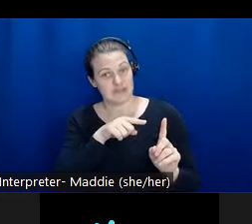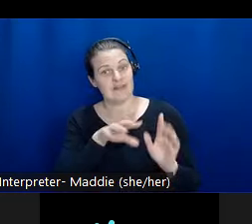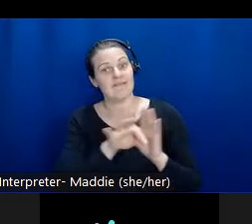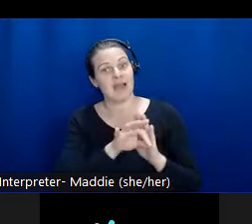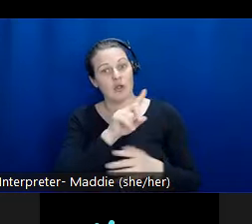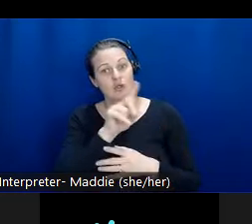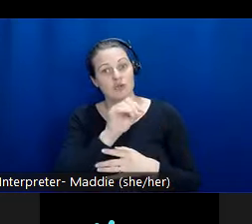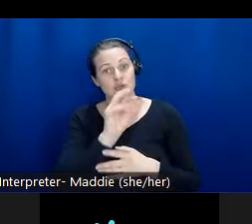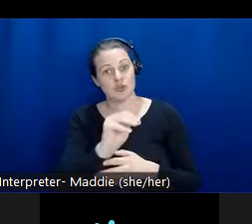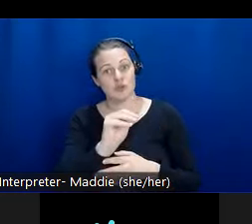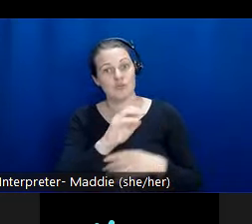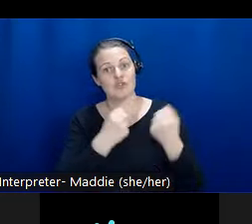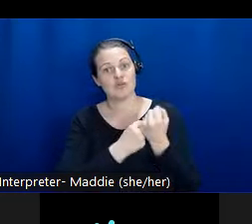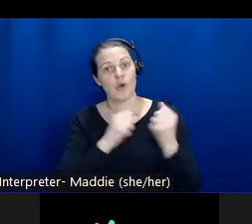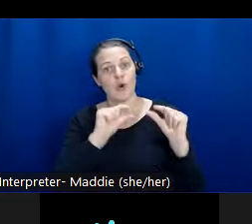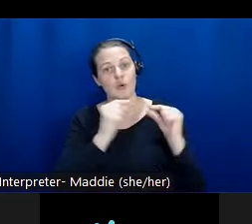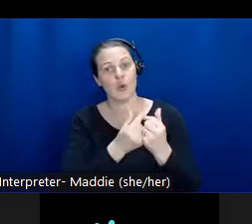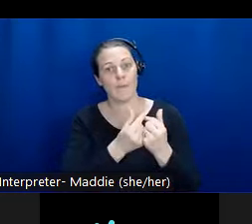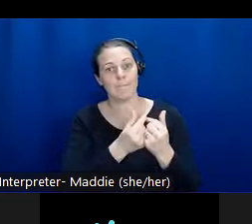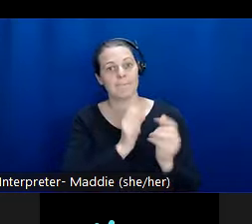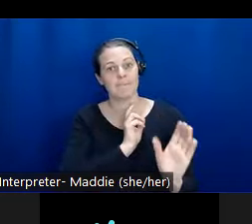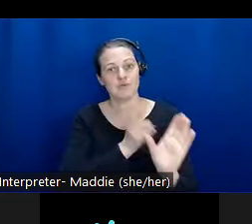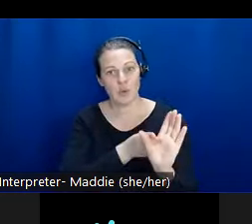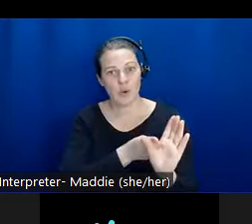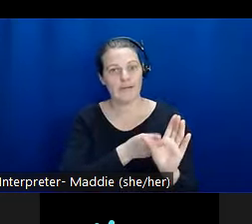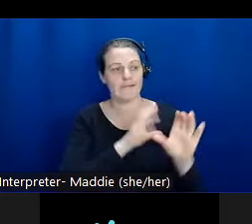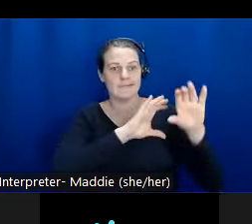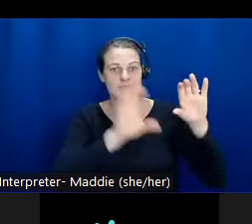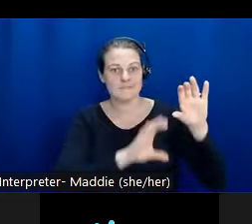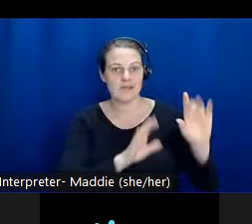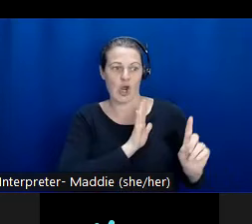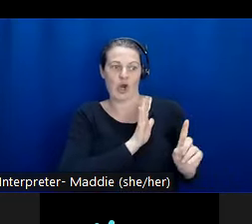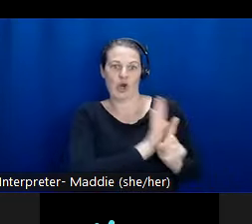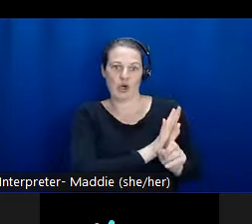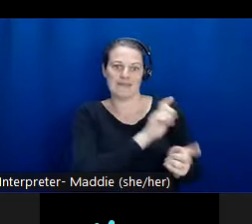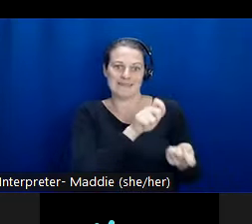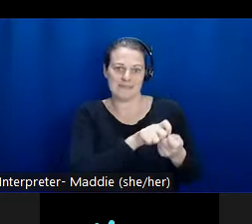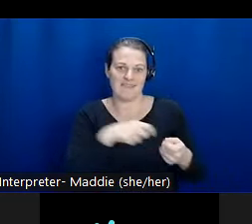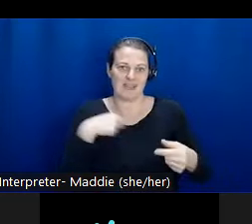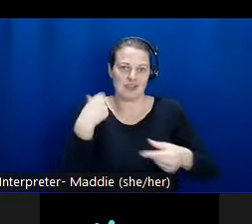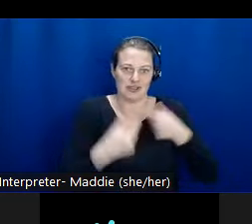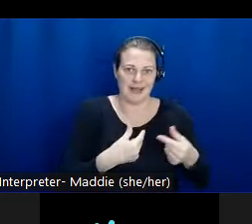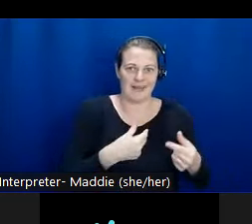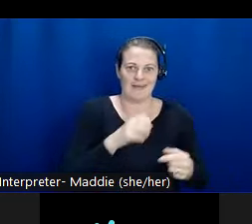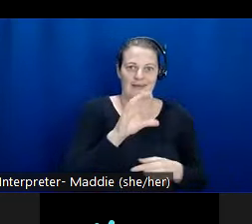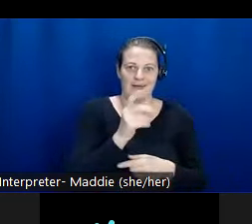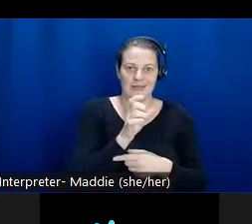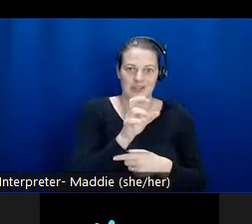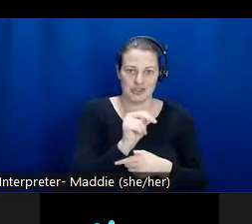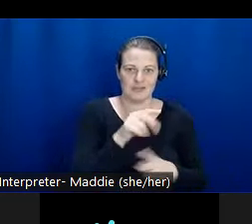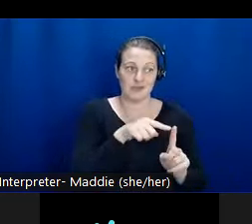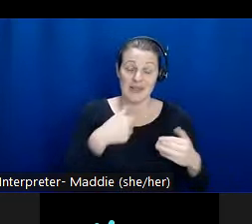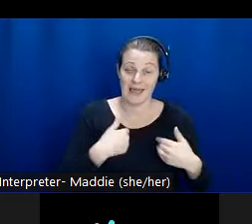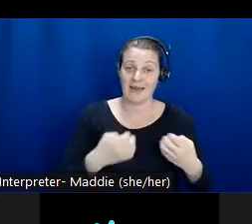a national Zoom support group to address her genetic condition specifically. So she was getting a lot of emotional